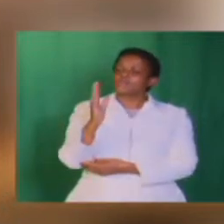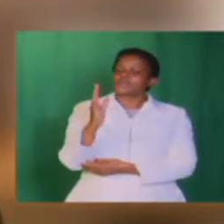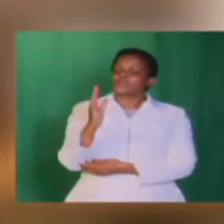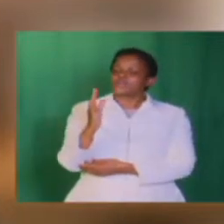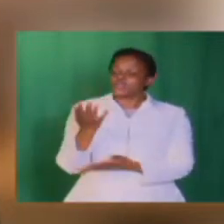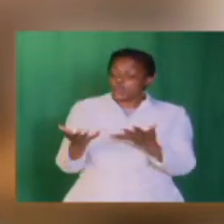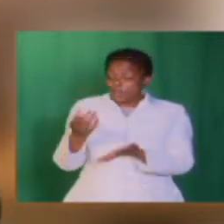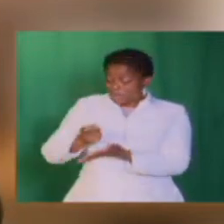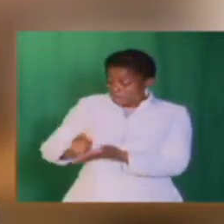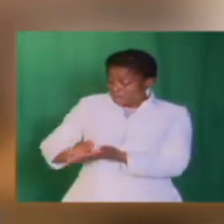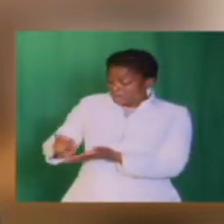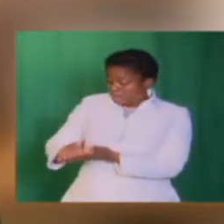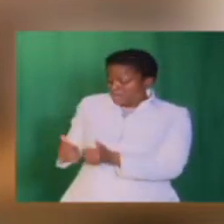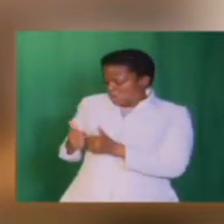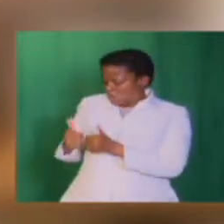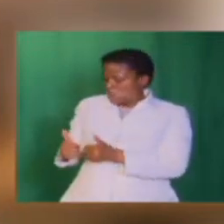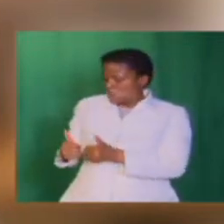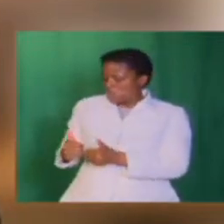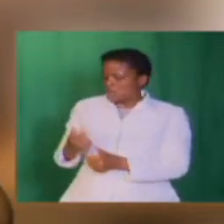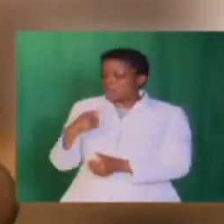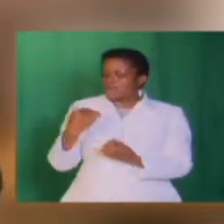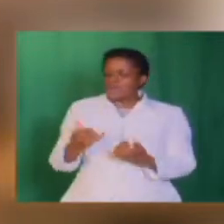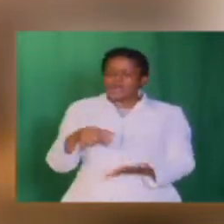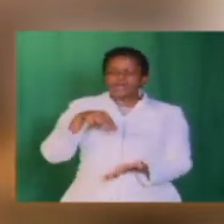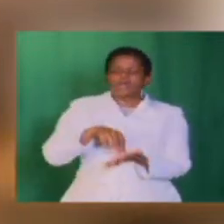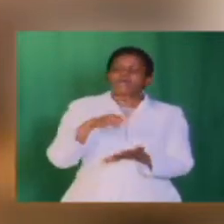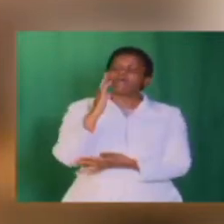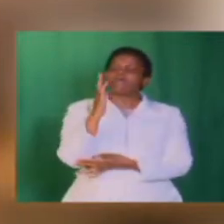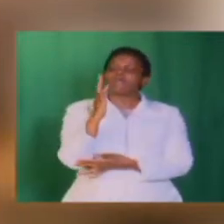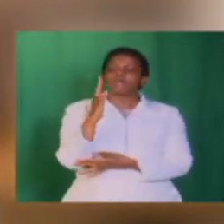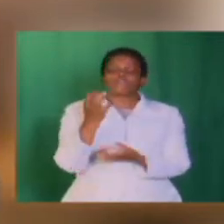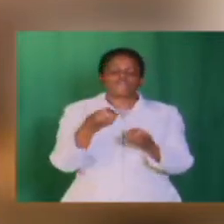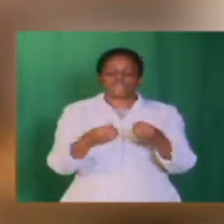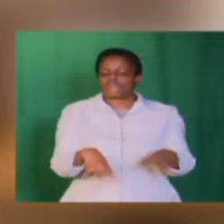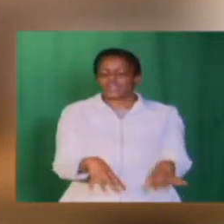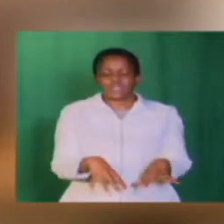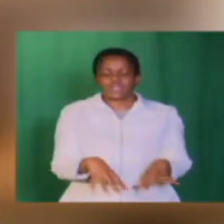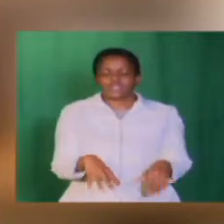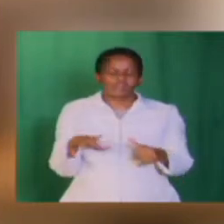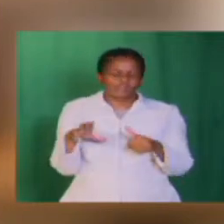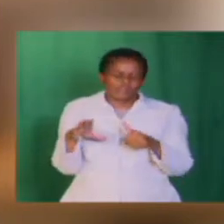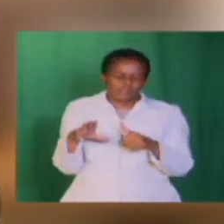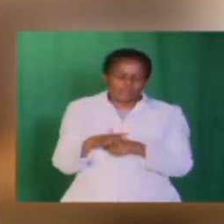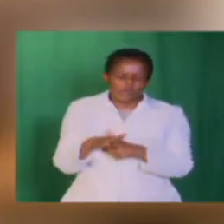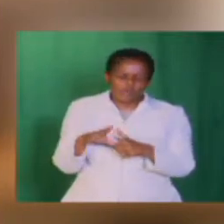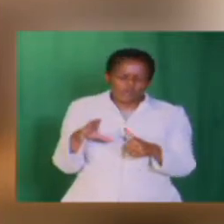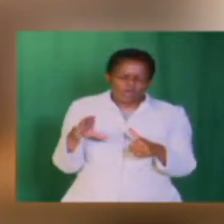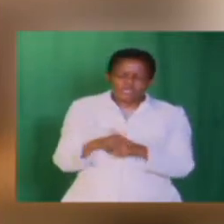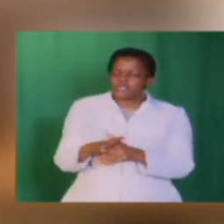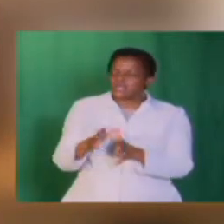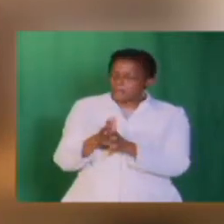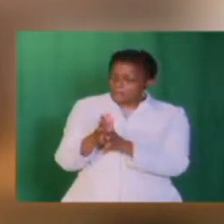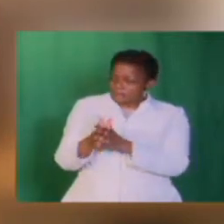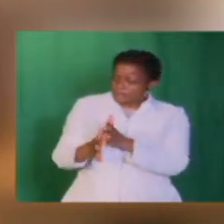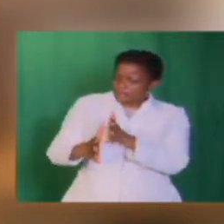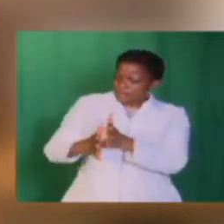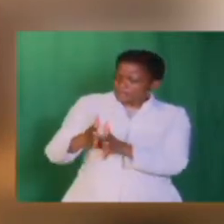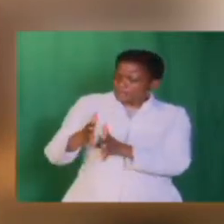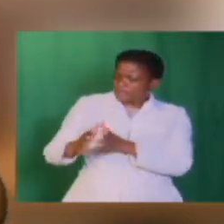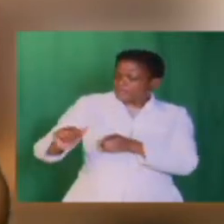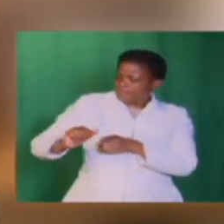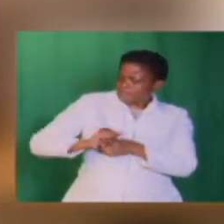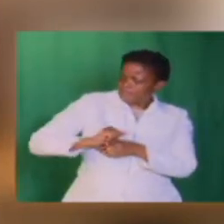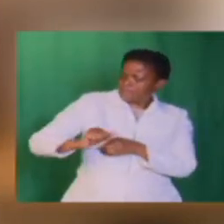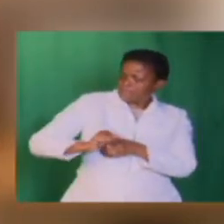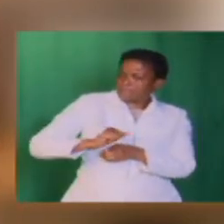to present it. It just kills the whole thing. So it is very important that you practice speaking so that you are able to also